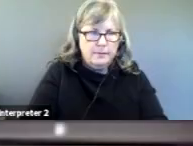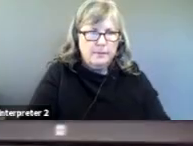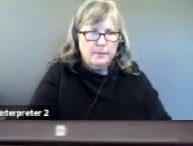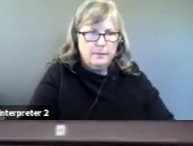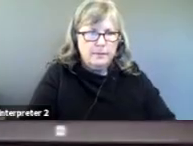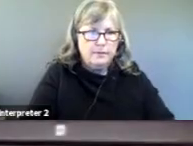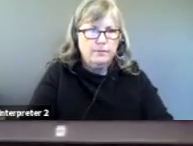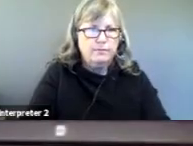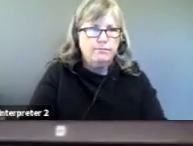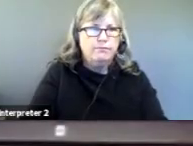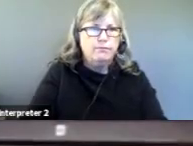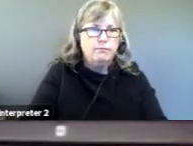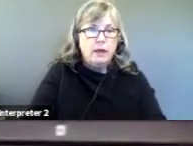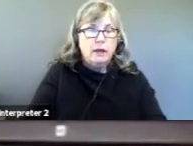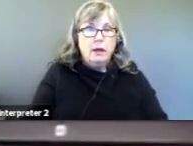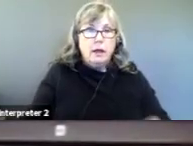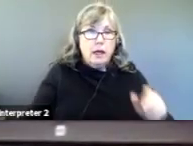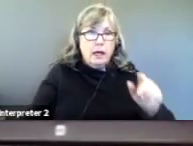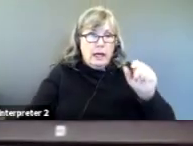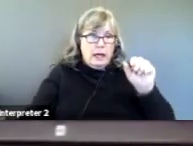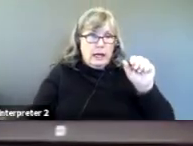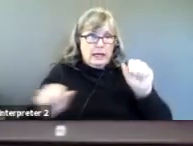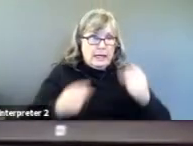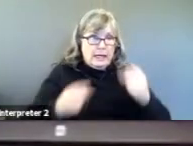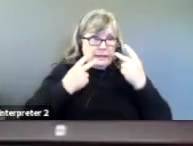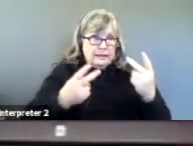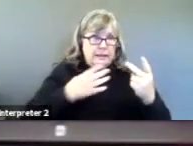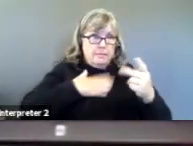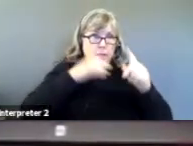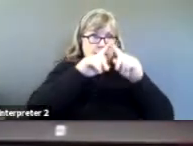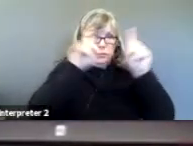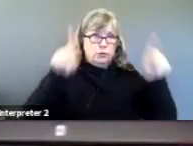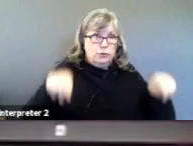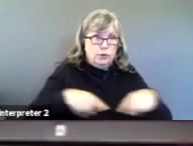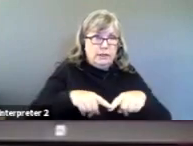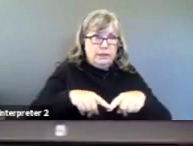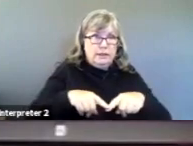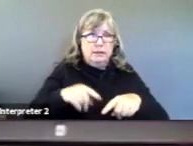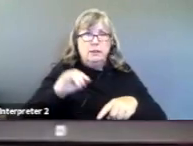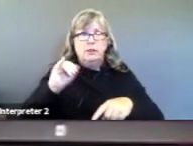See my screen? We cannot see your screen yet.